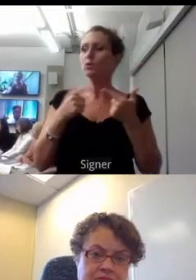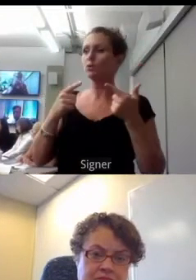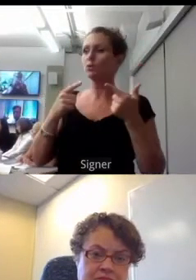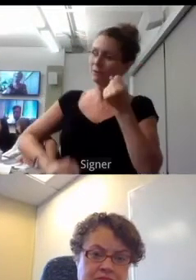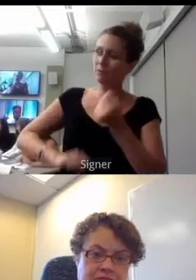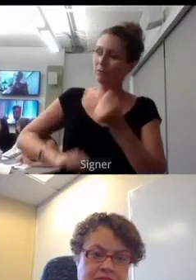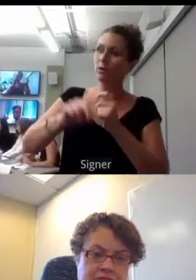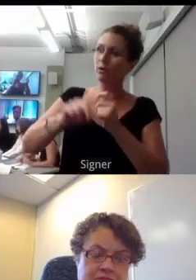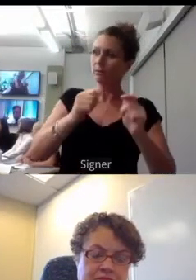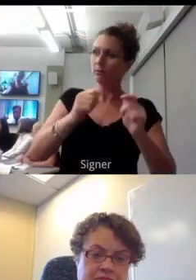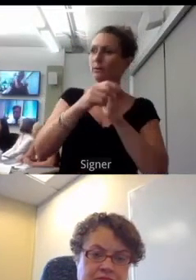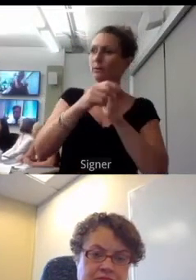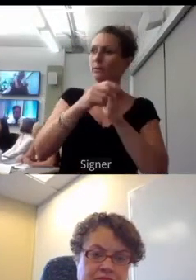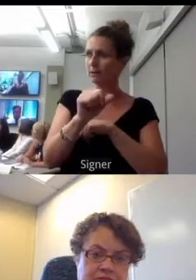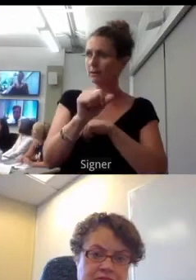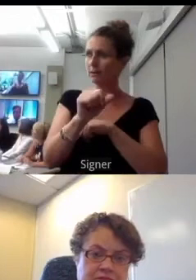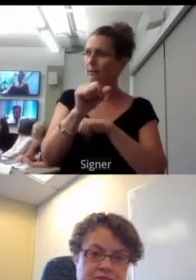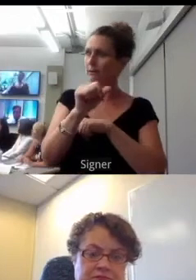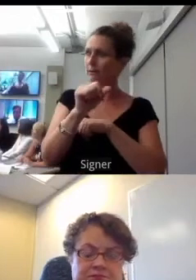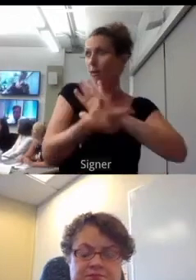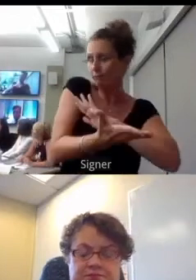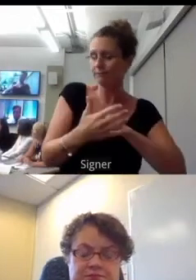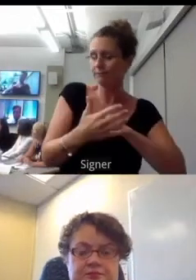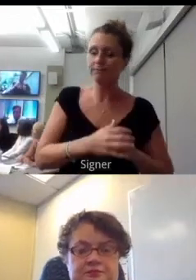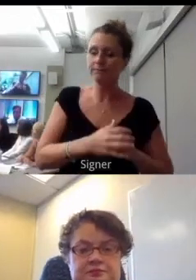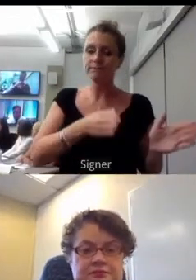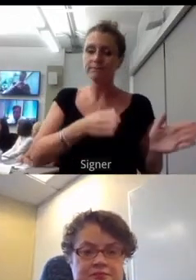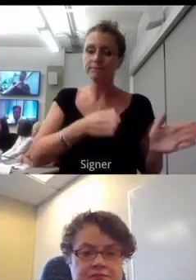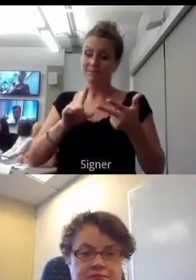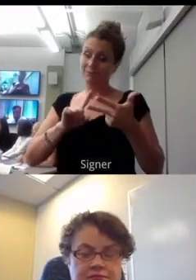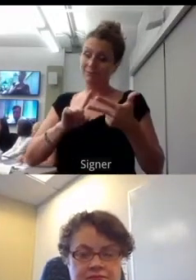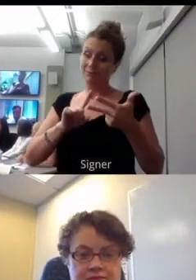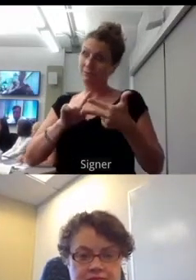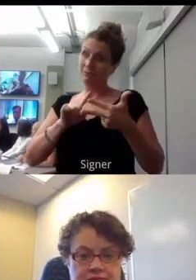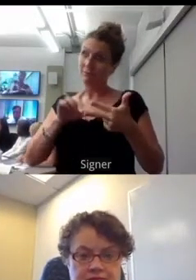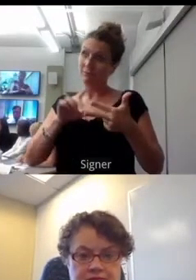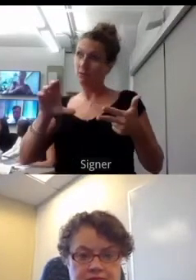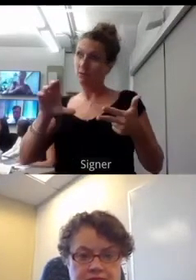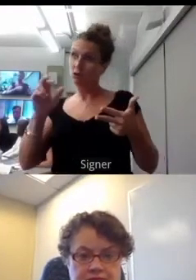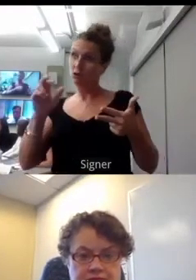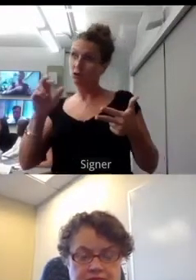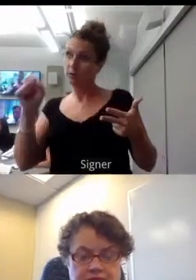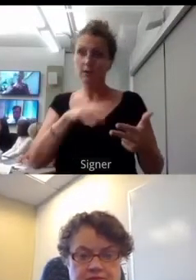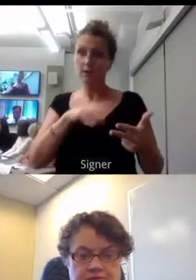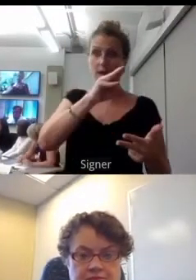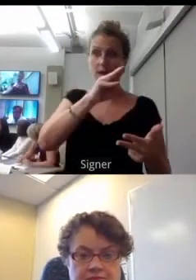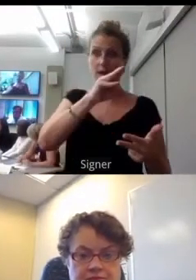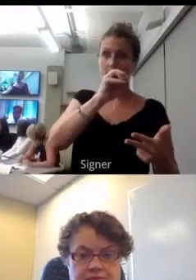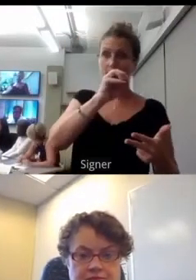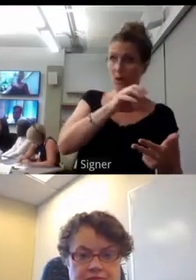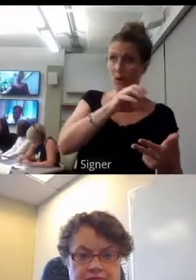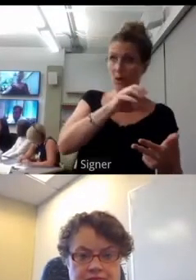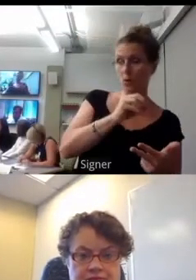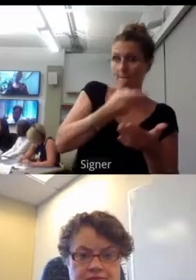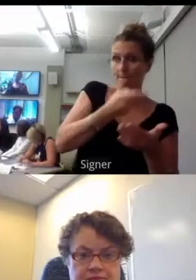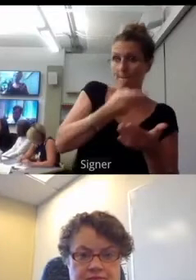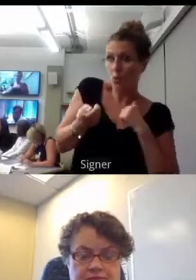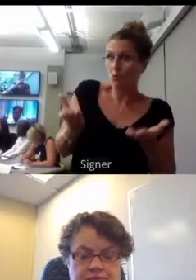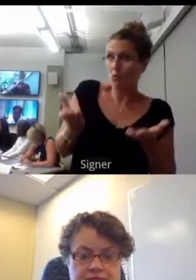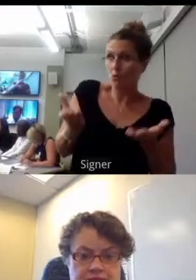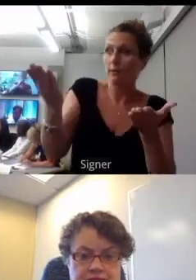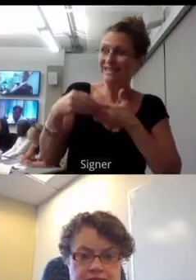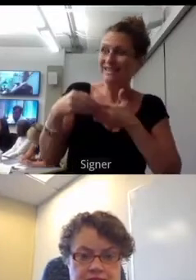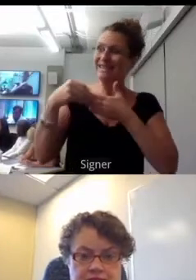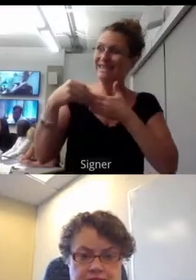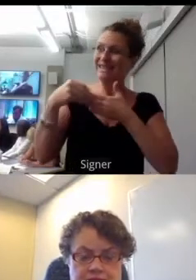what Charles and Mayo recommended, to lead the development of accessibility standards. They still would have to be enacted